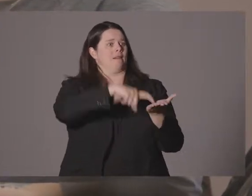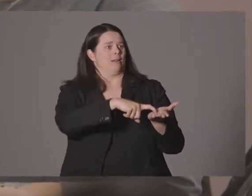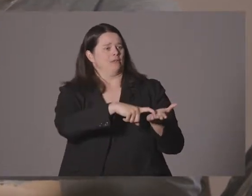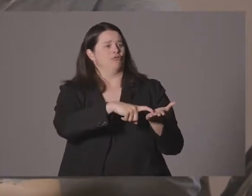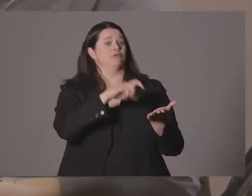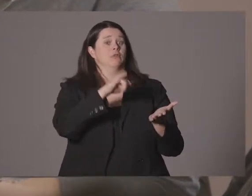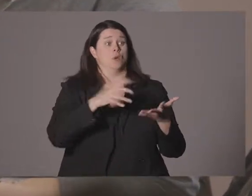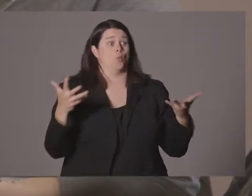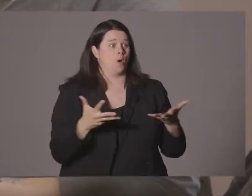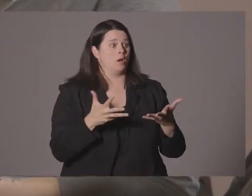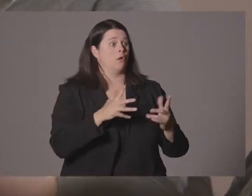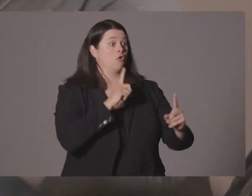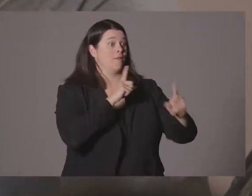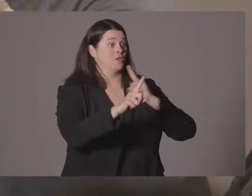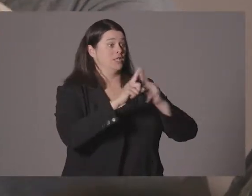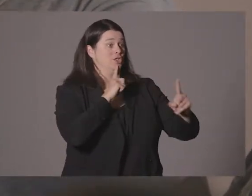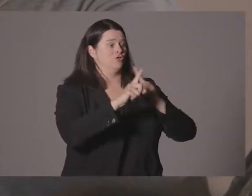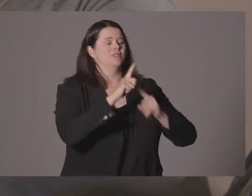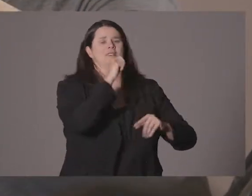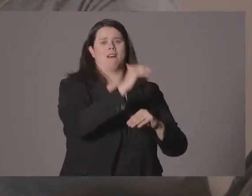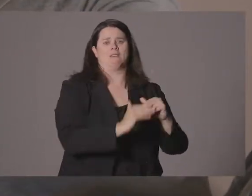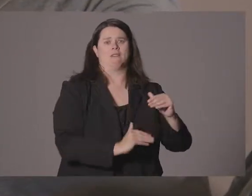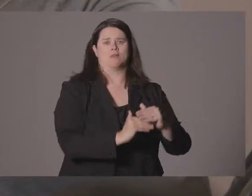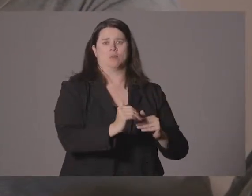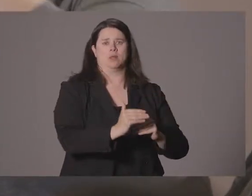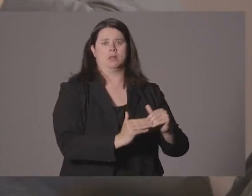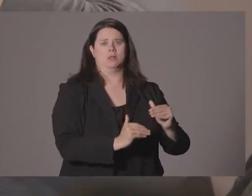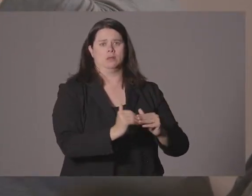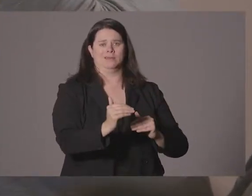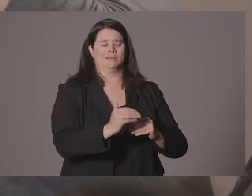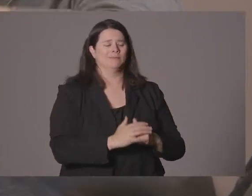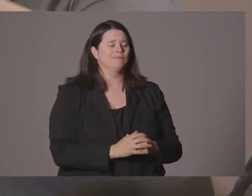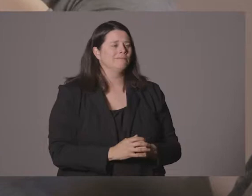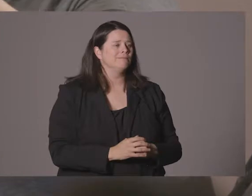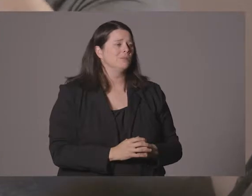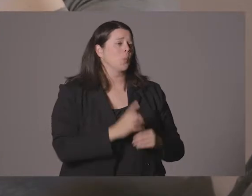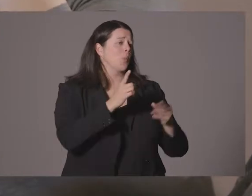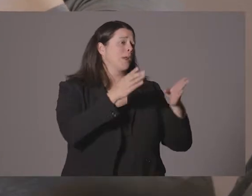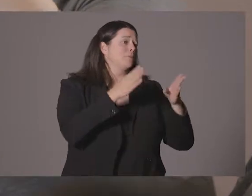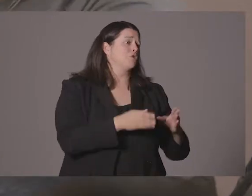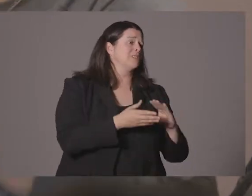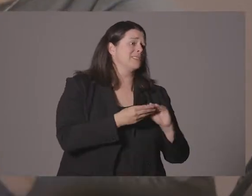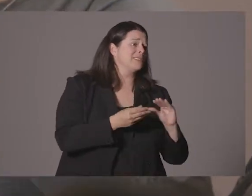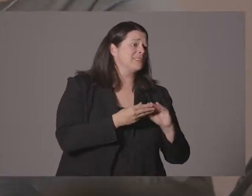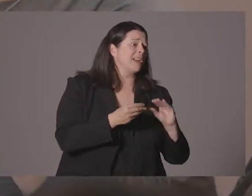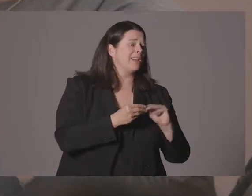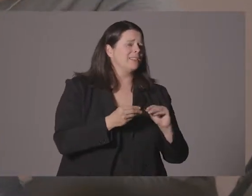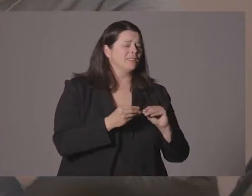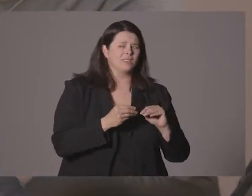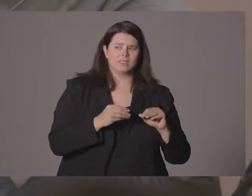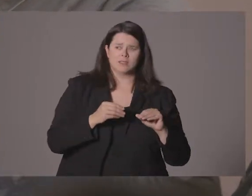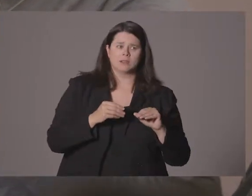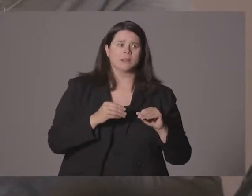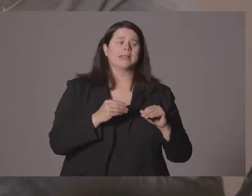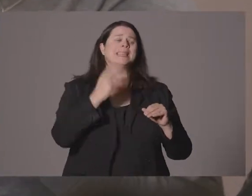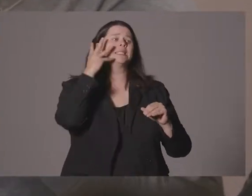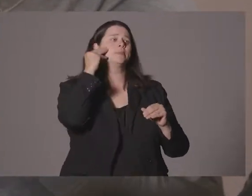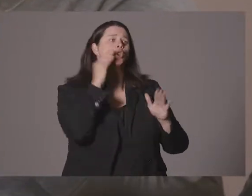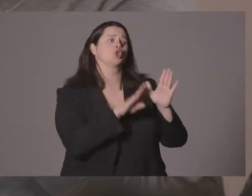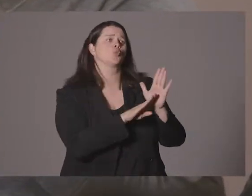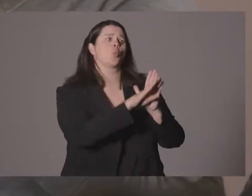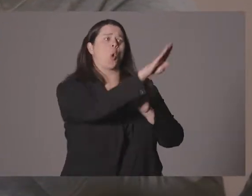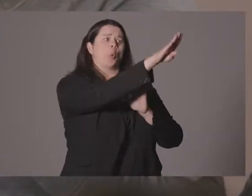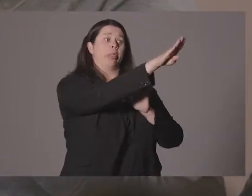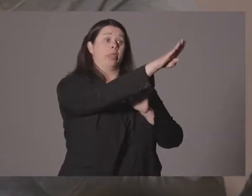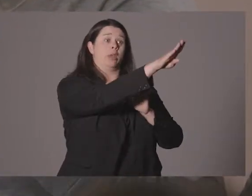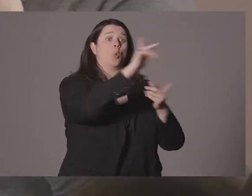that you need to embrace it in a way that's acknowledging you're going to have uncomfortable conversations. Like